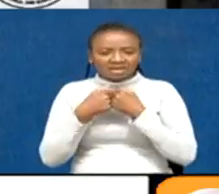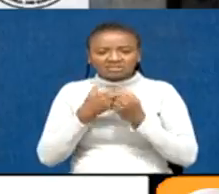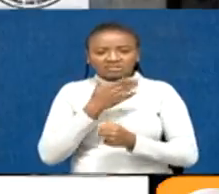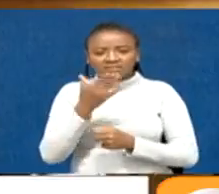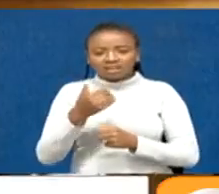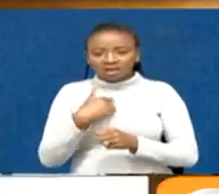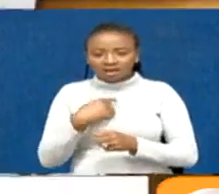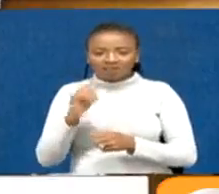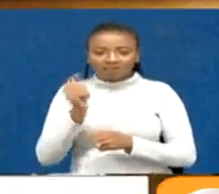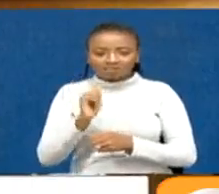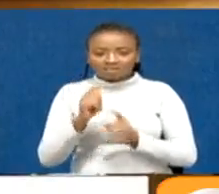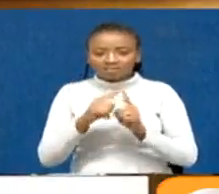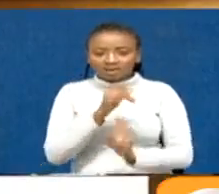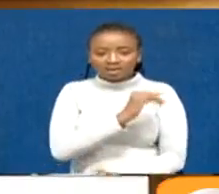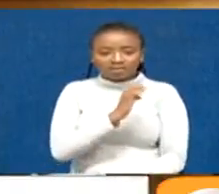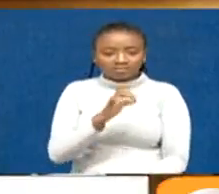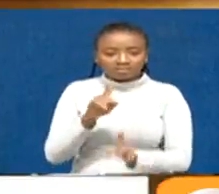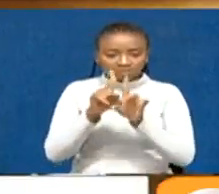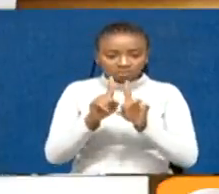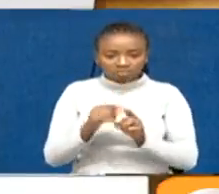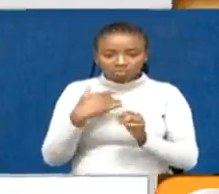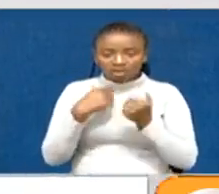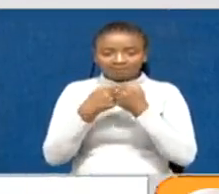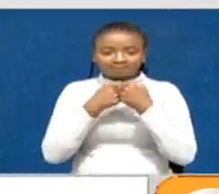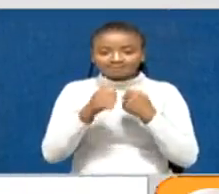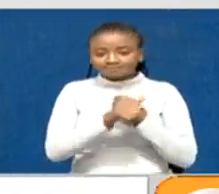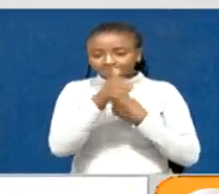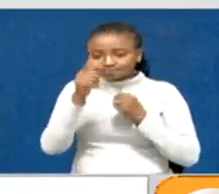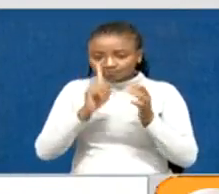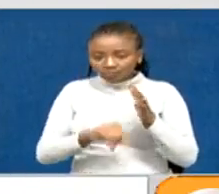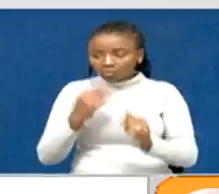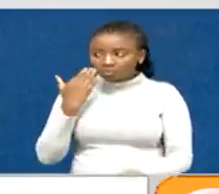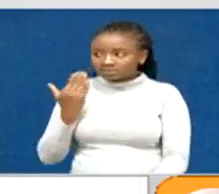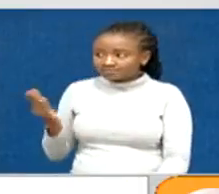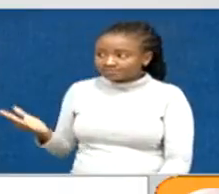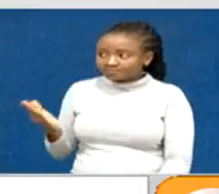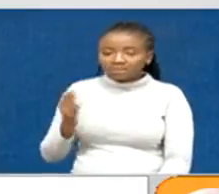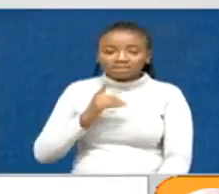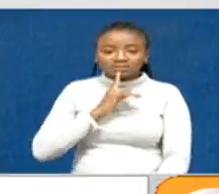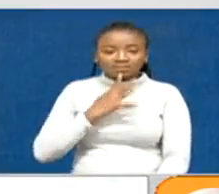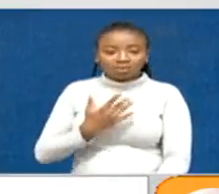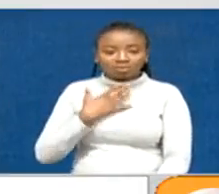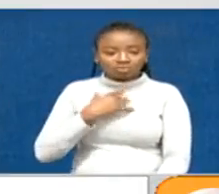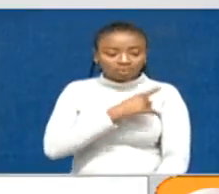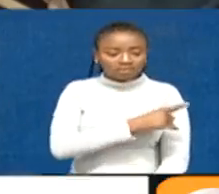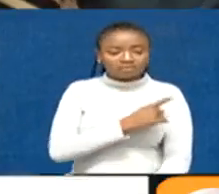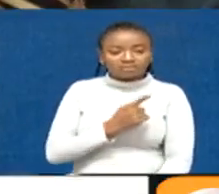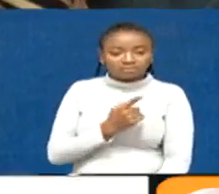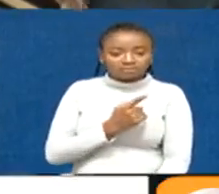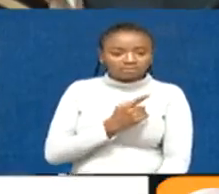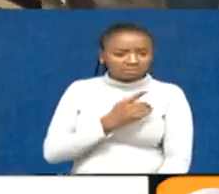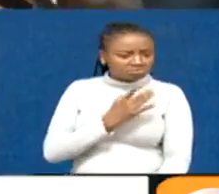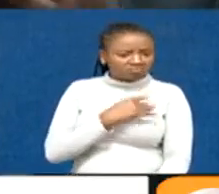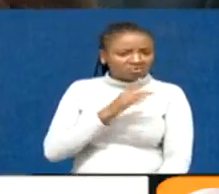necessary equipment, the electoral bodies at the same time grappling with yet another petition seeking to have the commission restrained